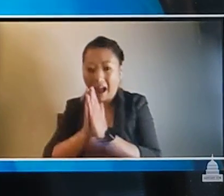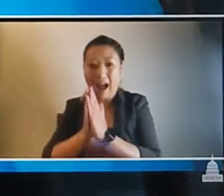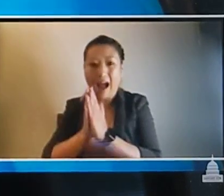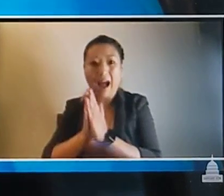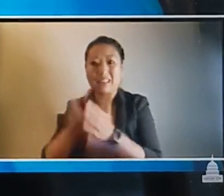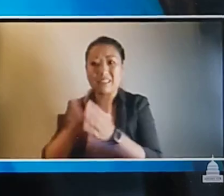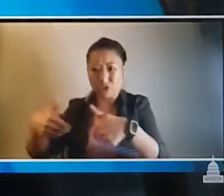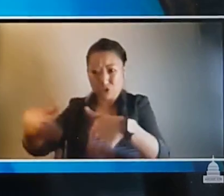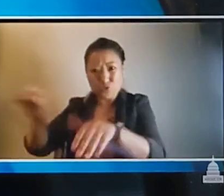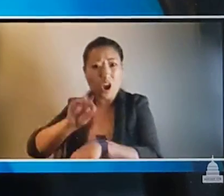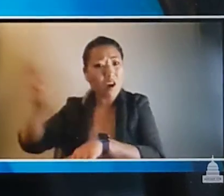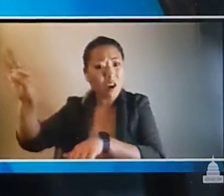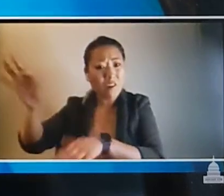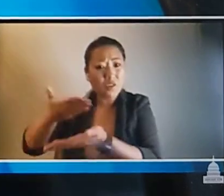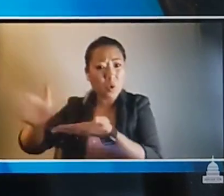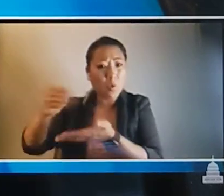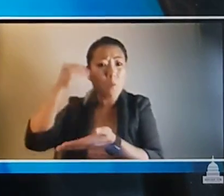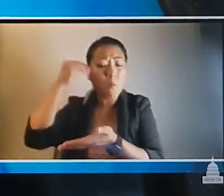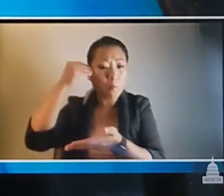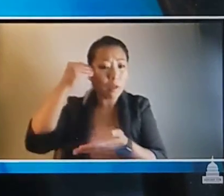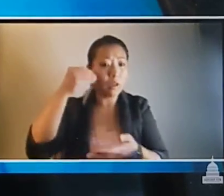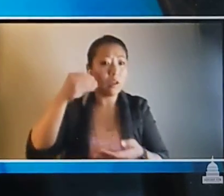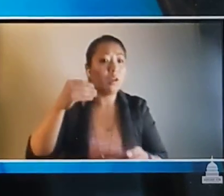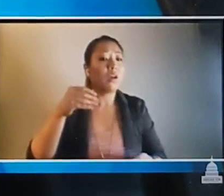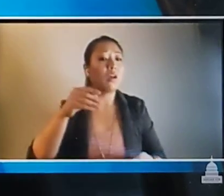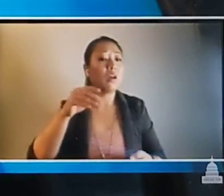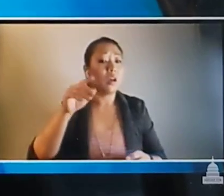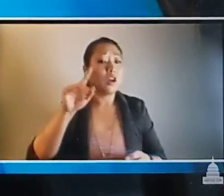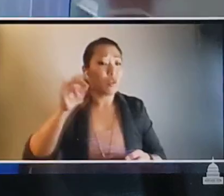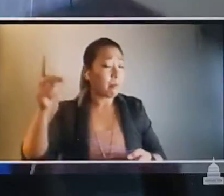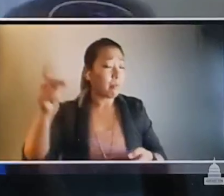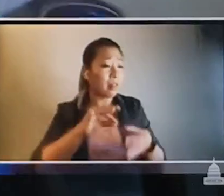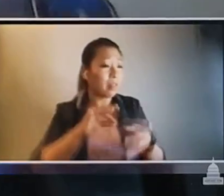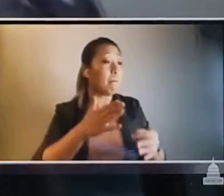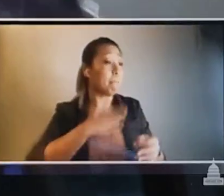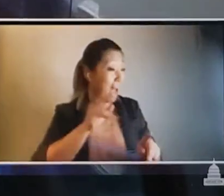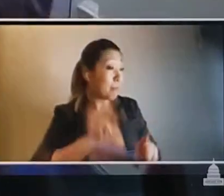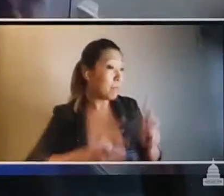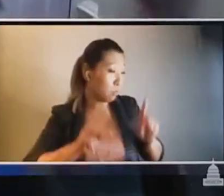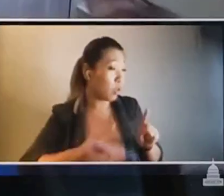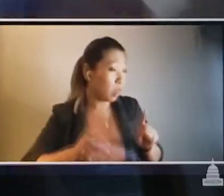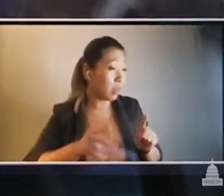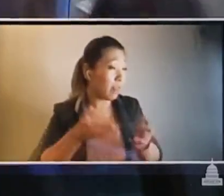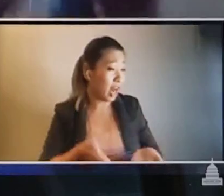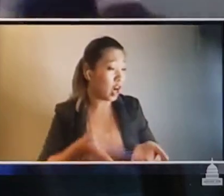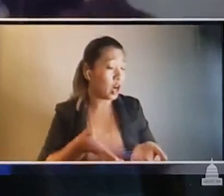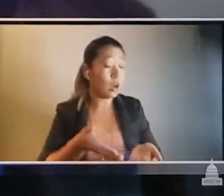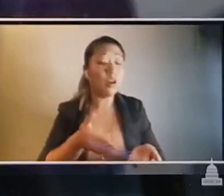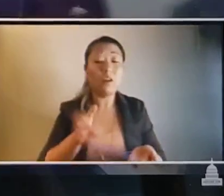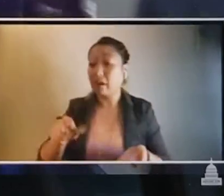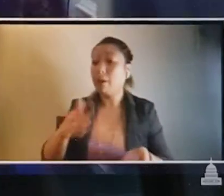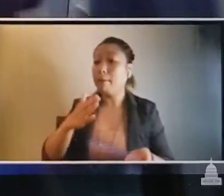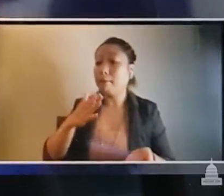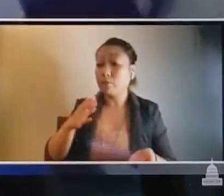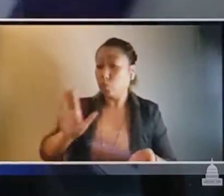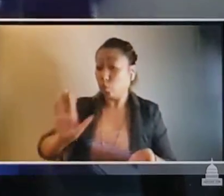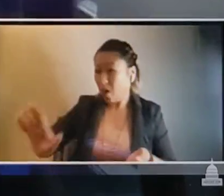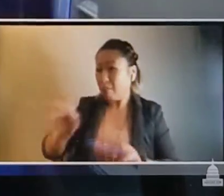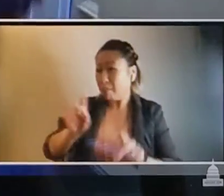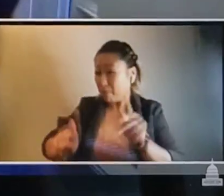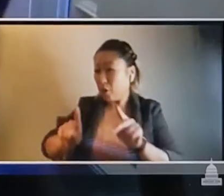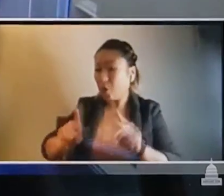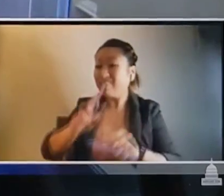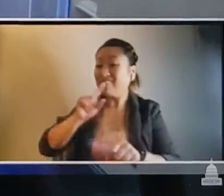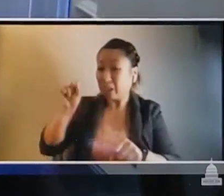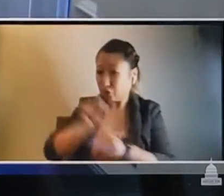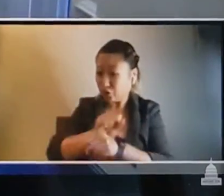You know, these are Antifa." And Kevin responded and said, "No, they're your people. They literally just came through my office windows, and my staff are running